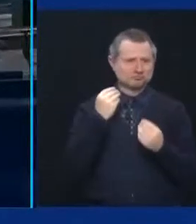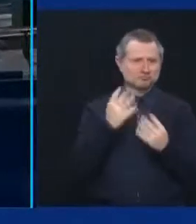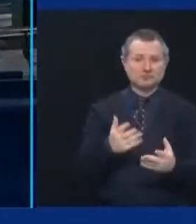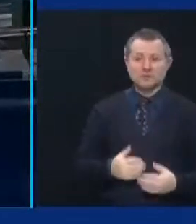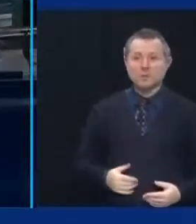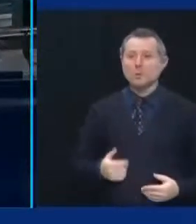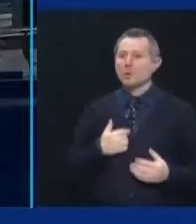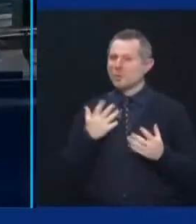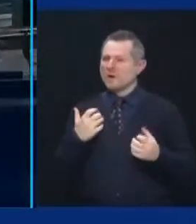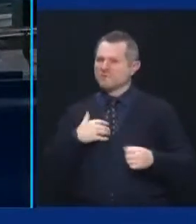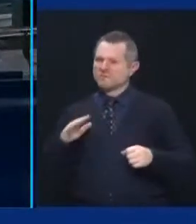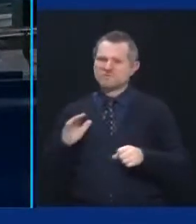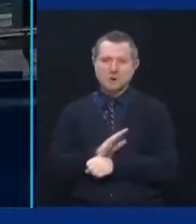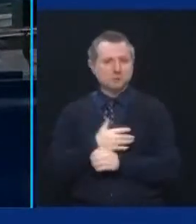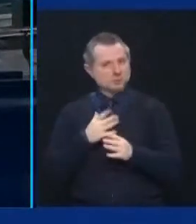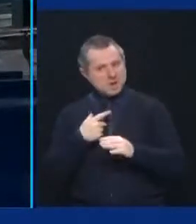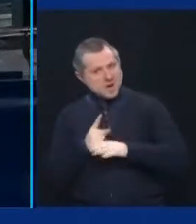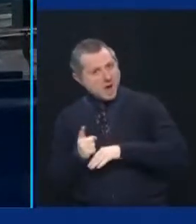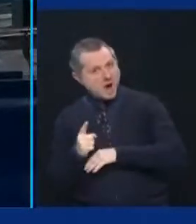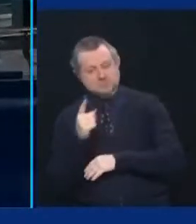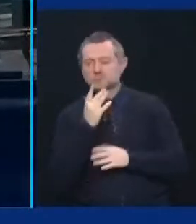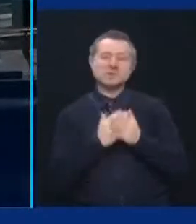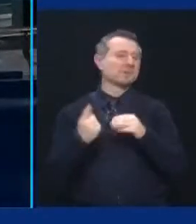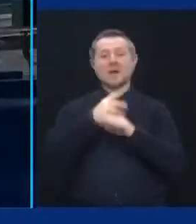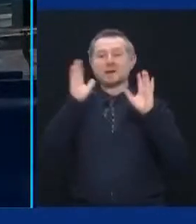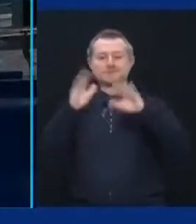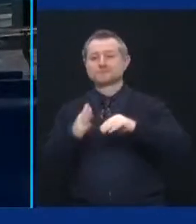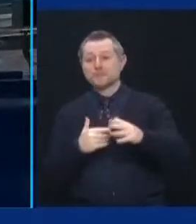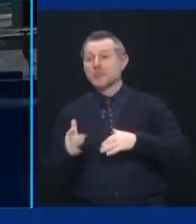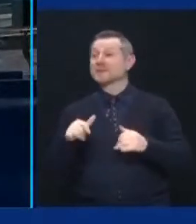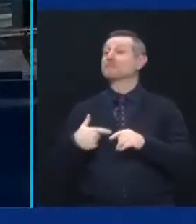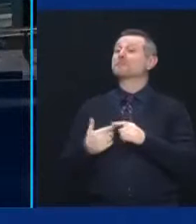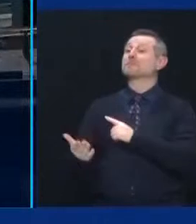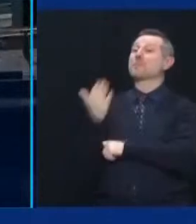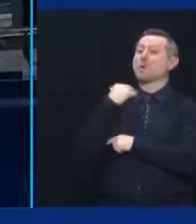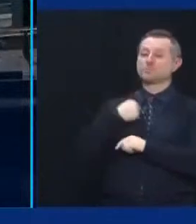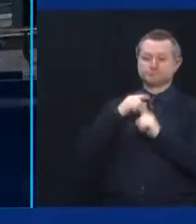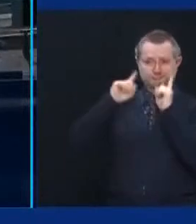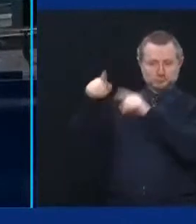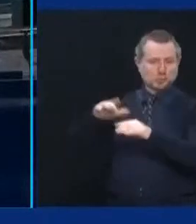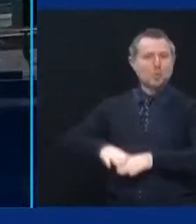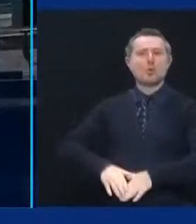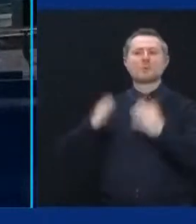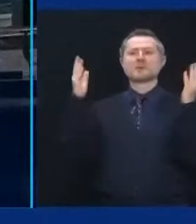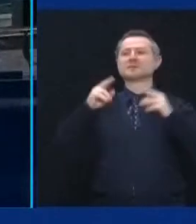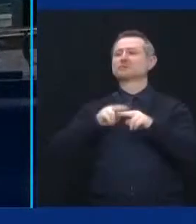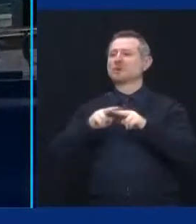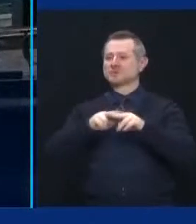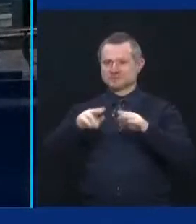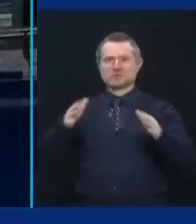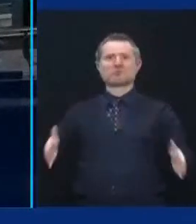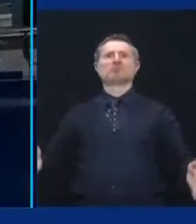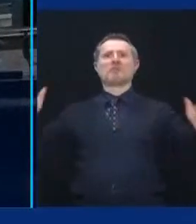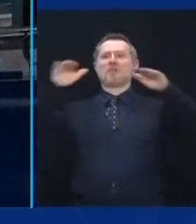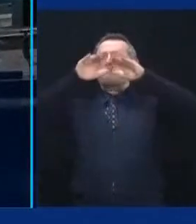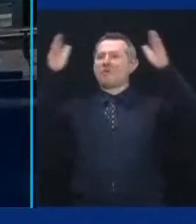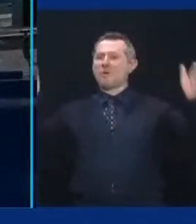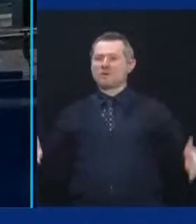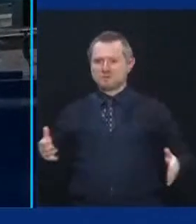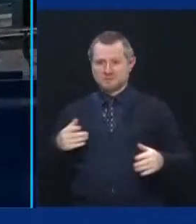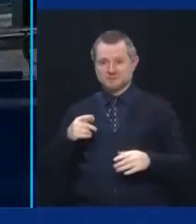whole thing someday. This morning we opened the new train hall, which is across the street from the old Penn